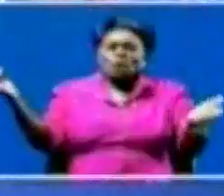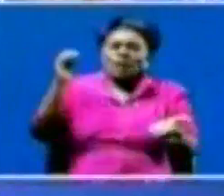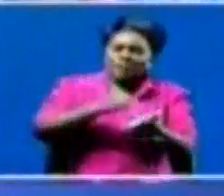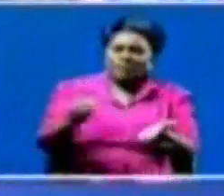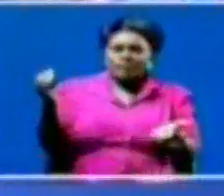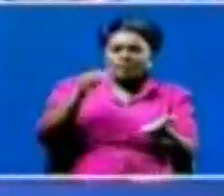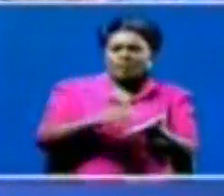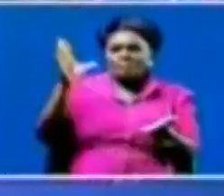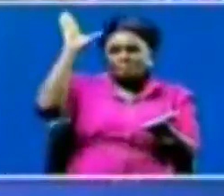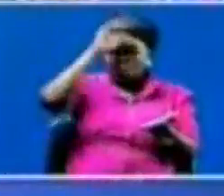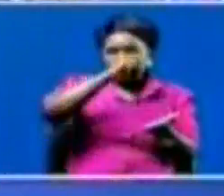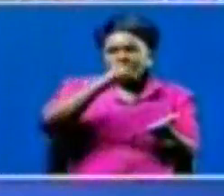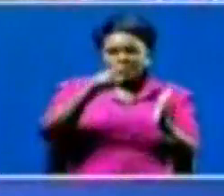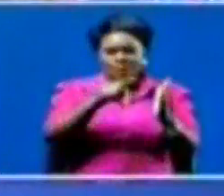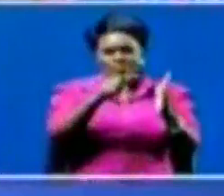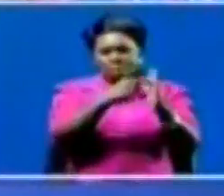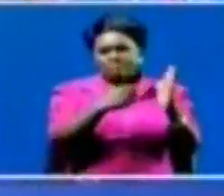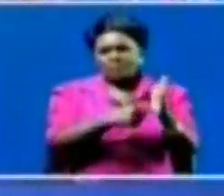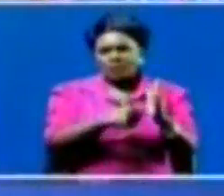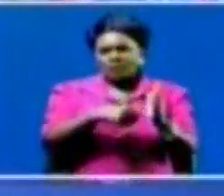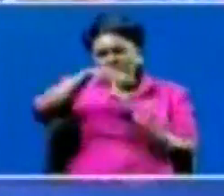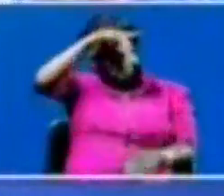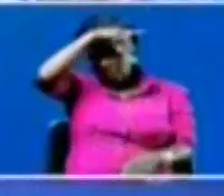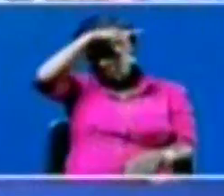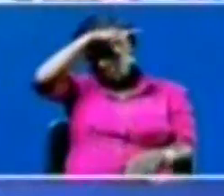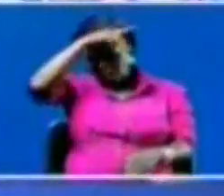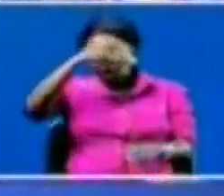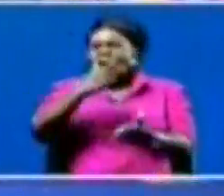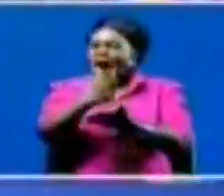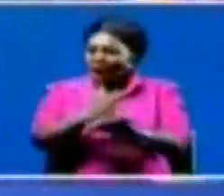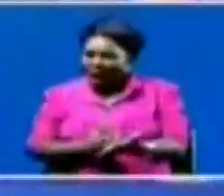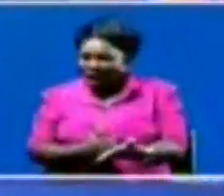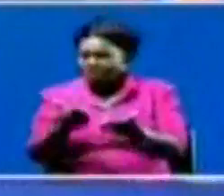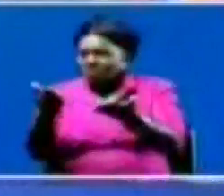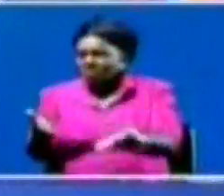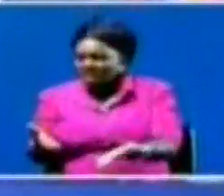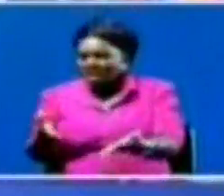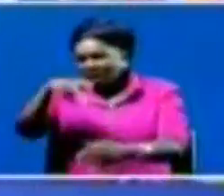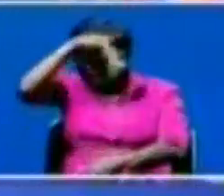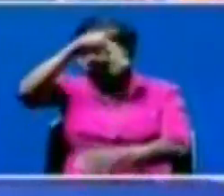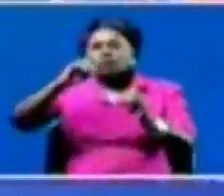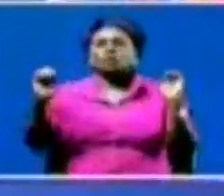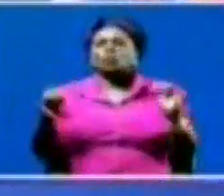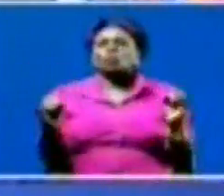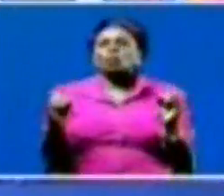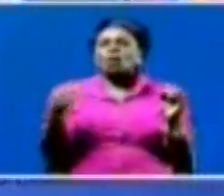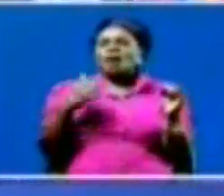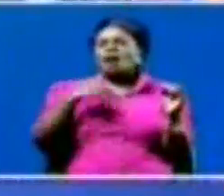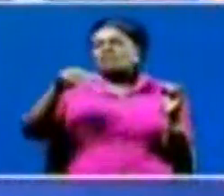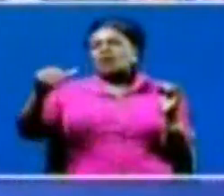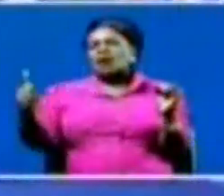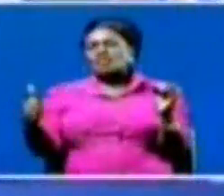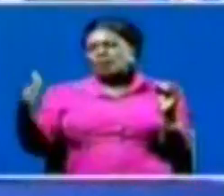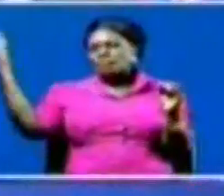We have missing marks. These 4 years are supposed to graduate. More than half of the people are not in the graduation list. We have other students.